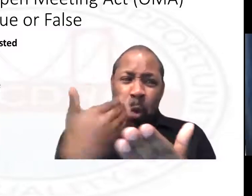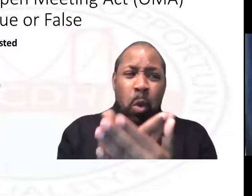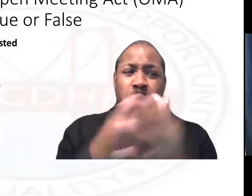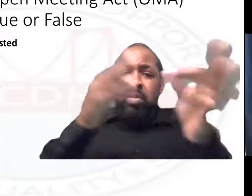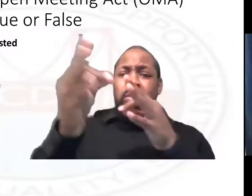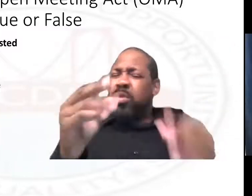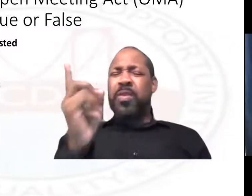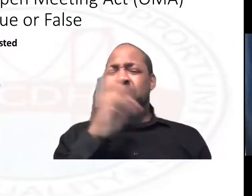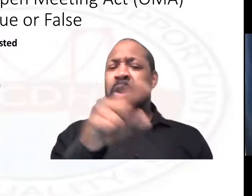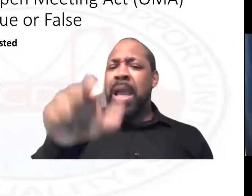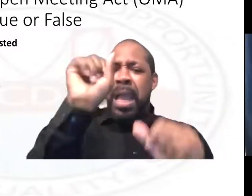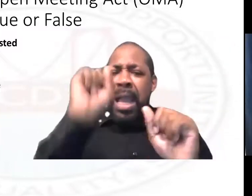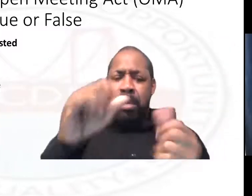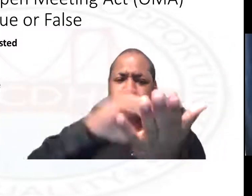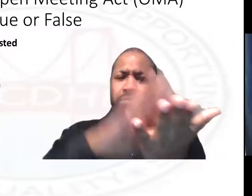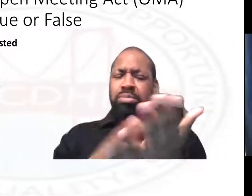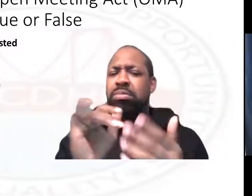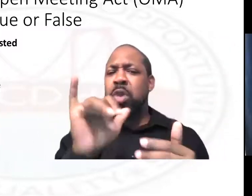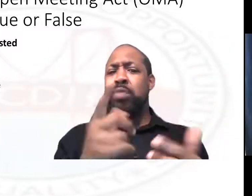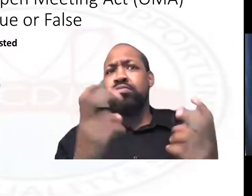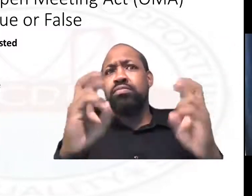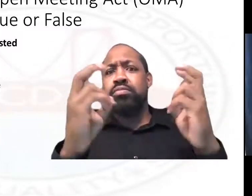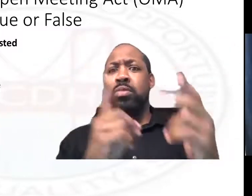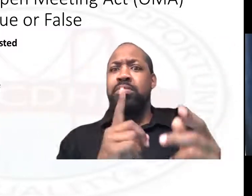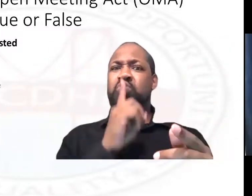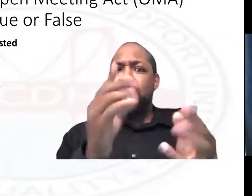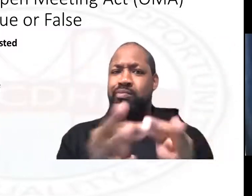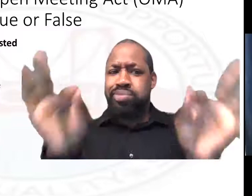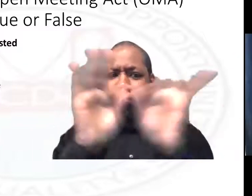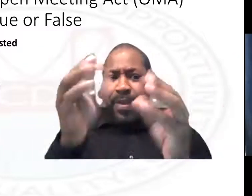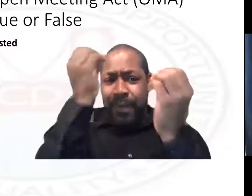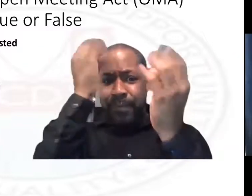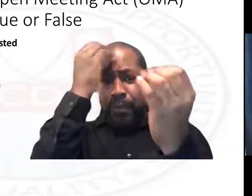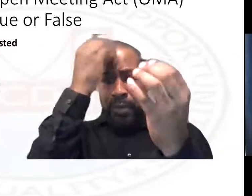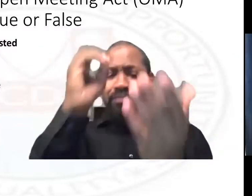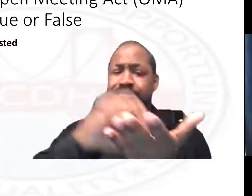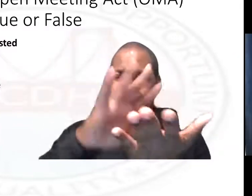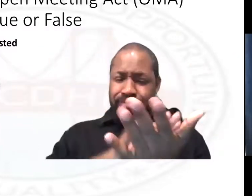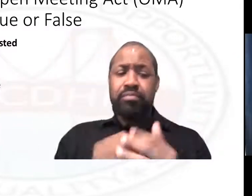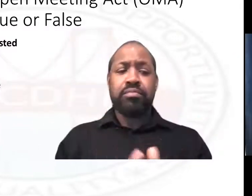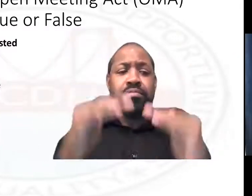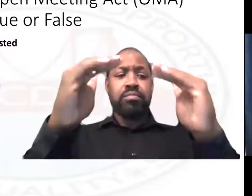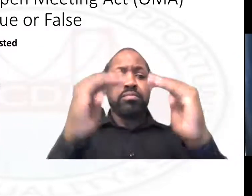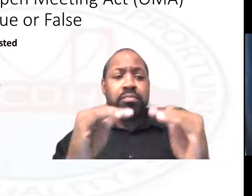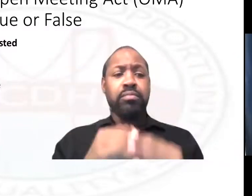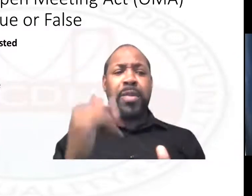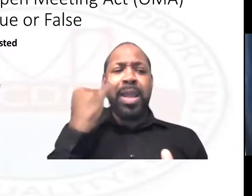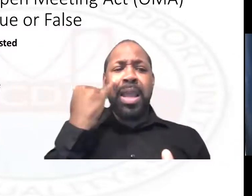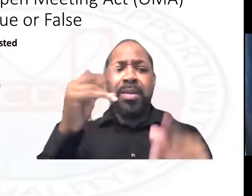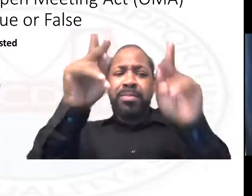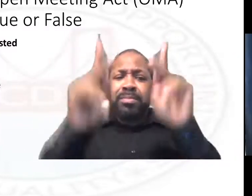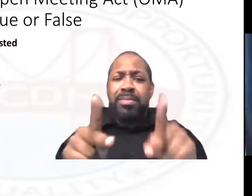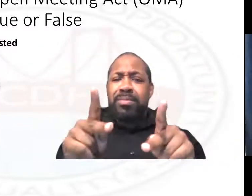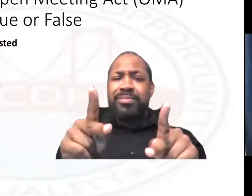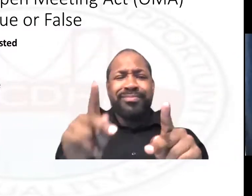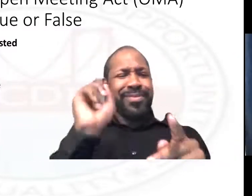must include the details of the discussions is also false. So any really relevant information has to